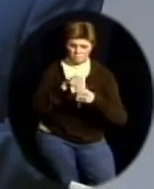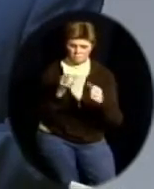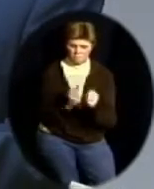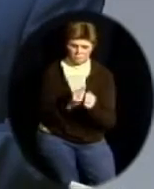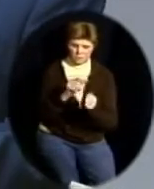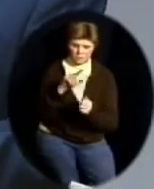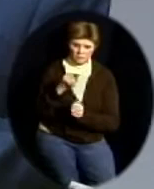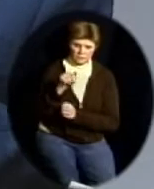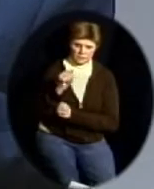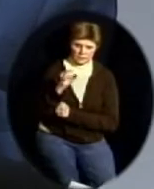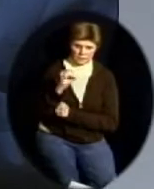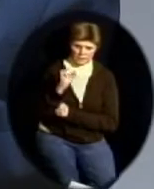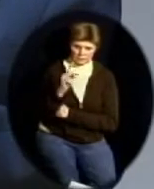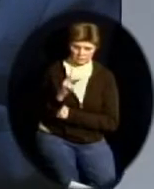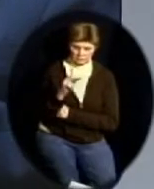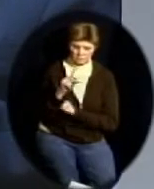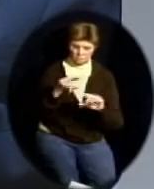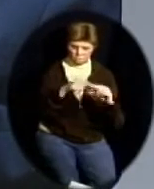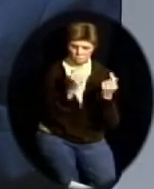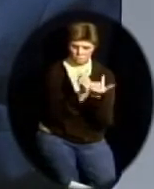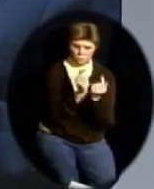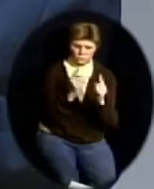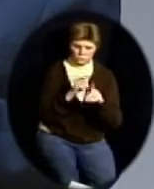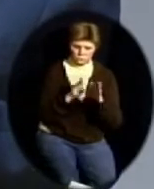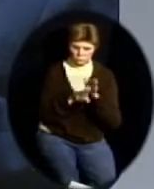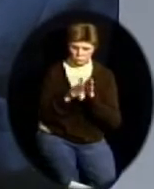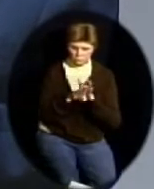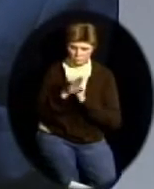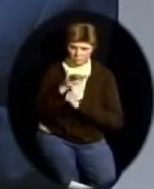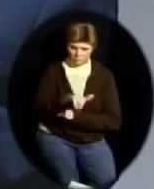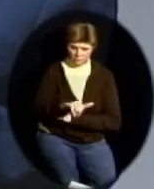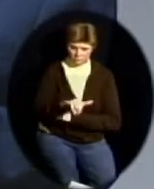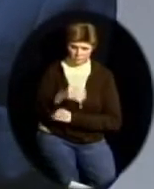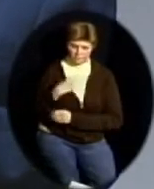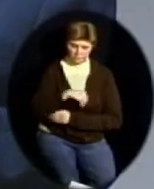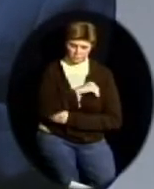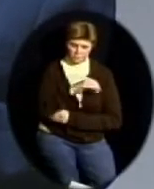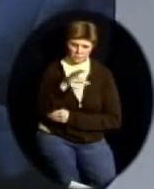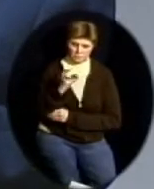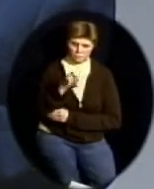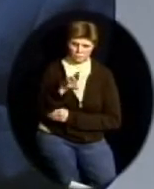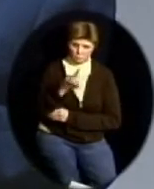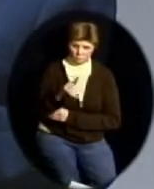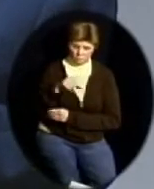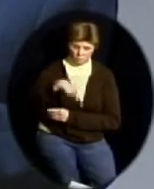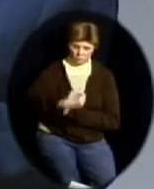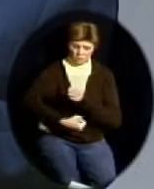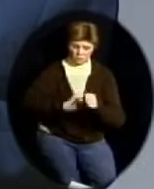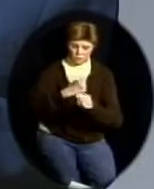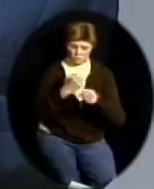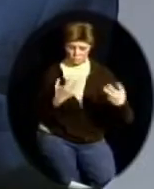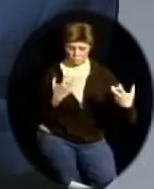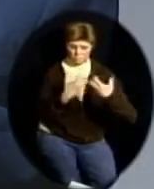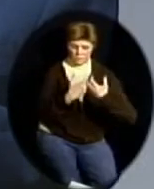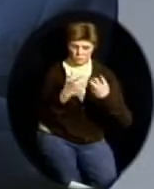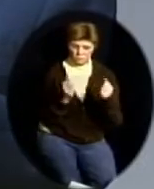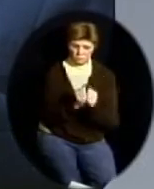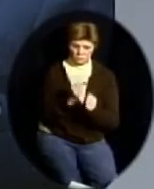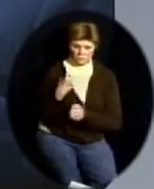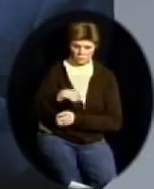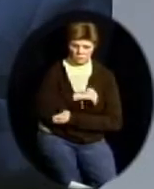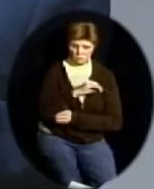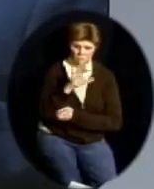it should be very helpful. The scorecard this year is now aligned with our 5 strategic goals. And so this gives